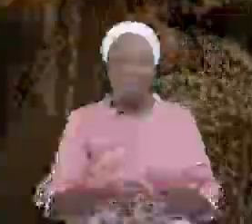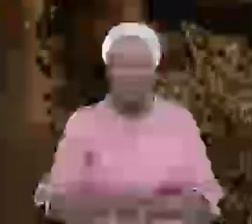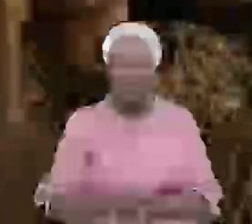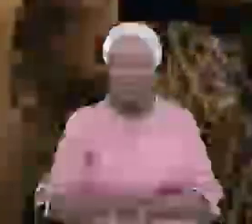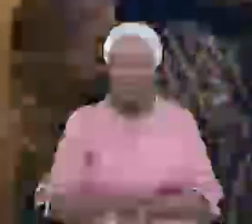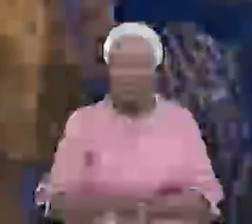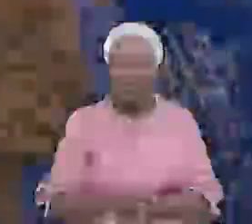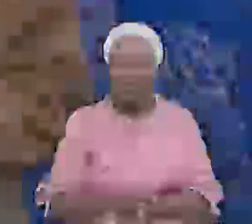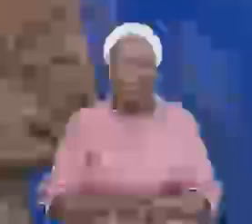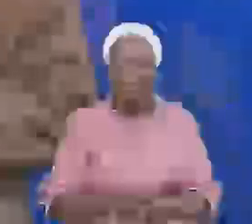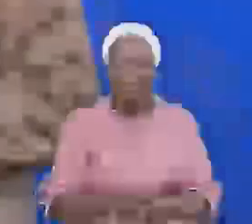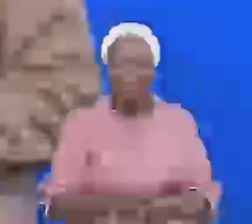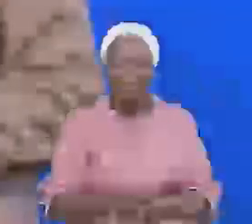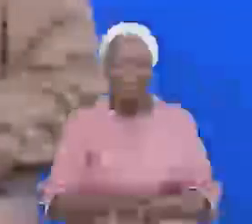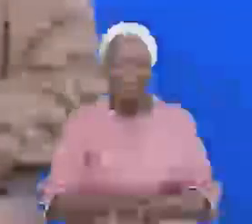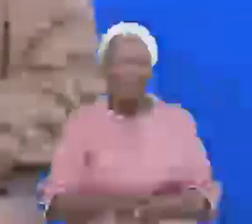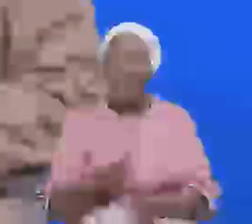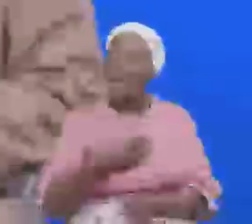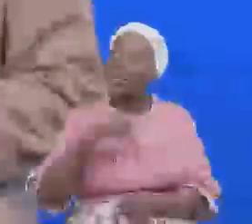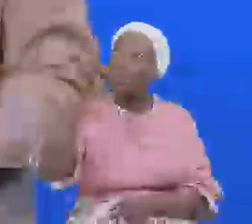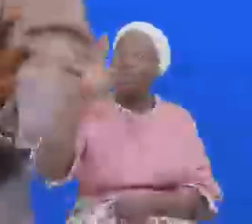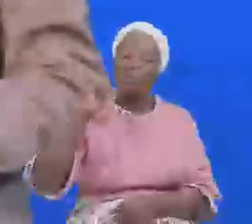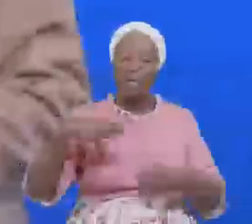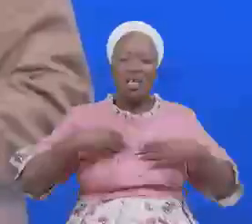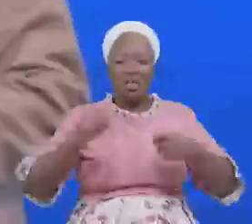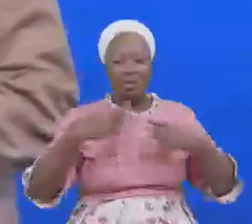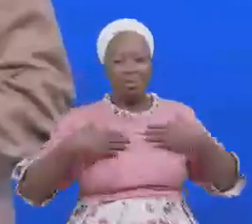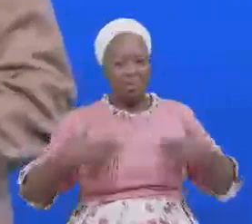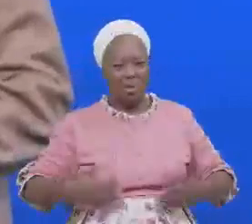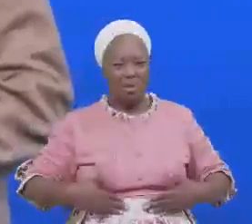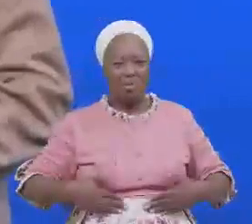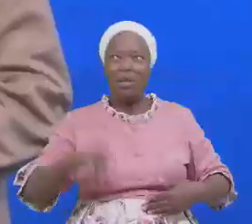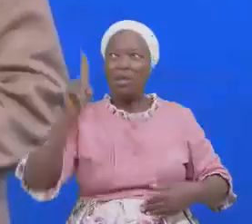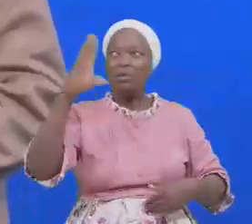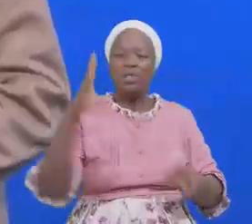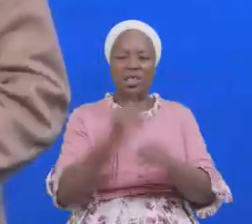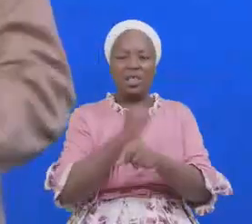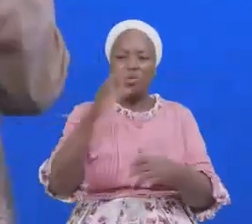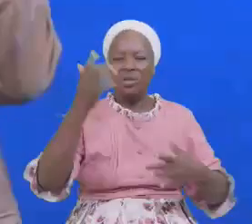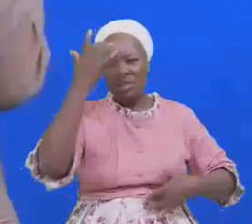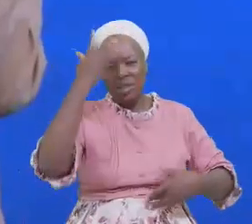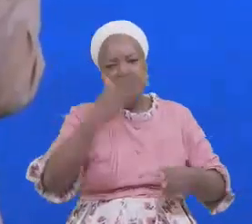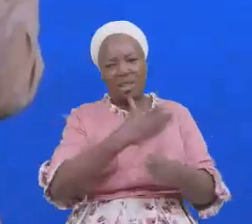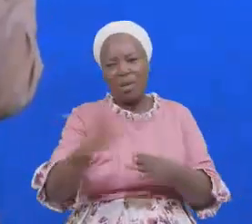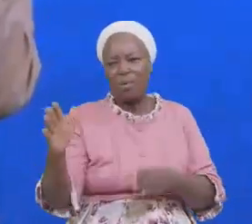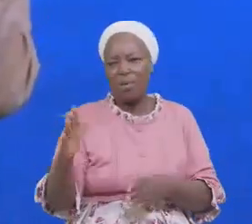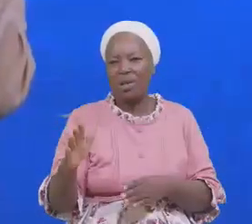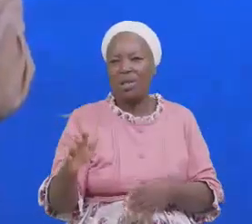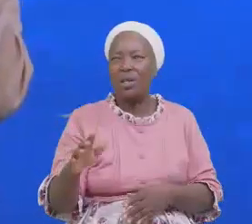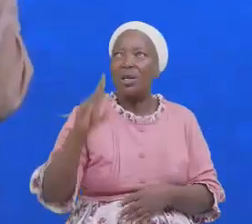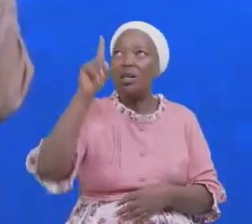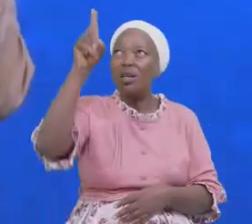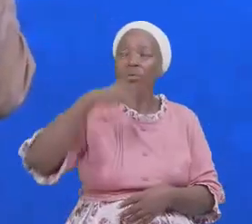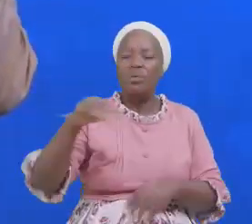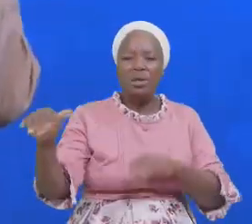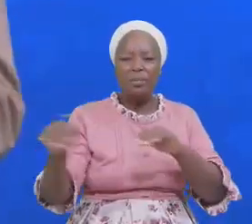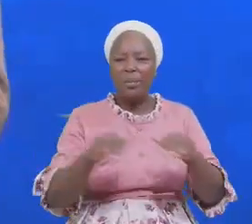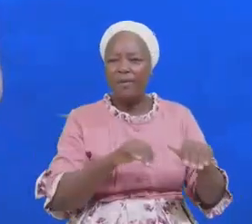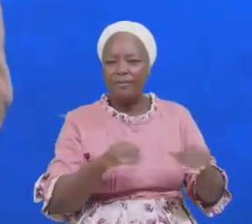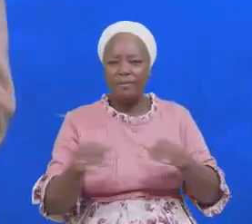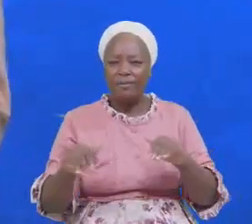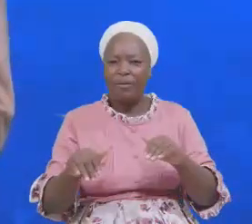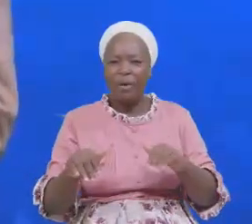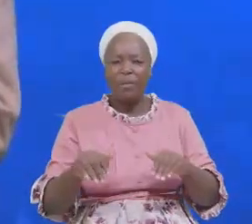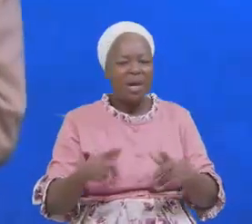And the Lord will heal your body. He'll take your sickness away. He'll perform